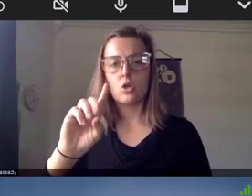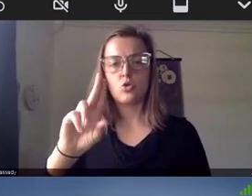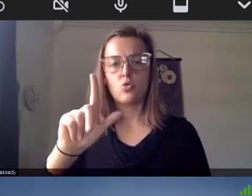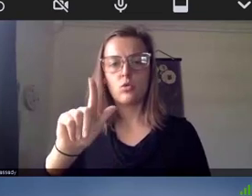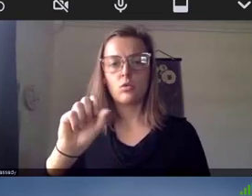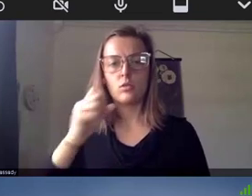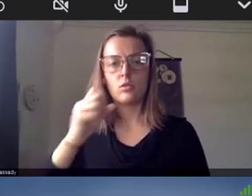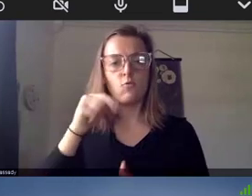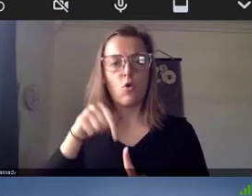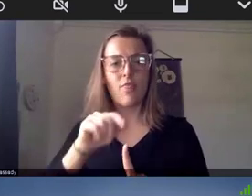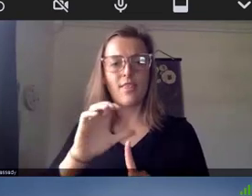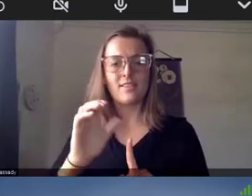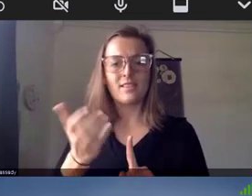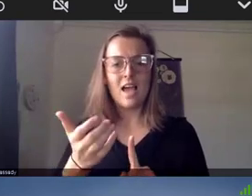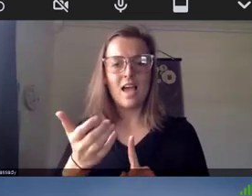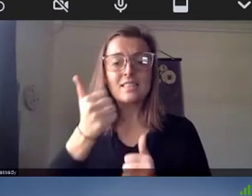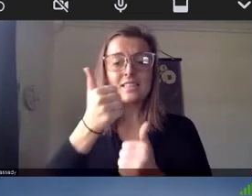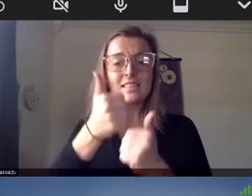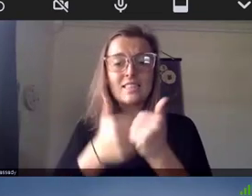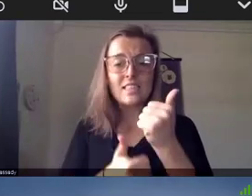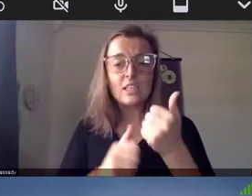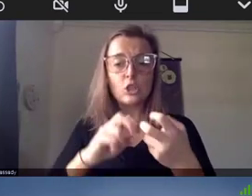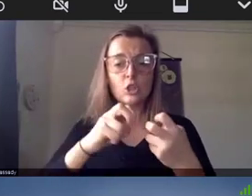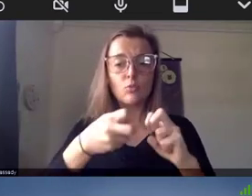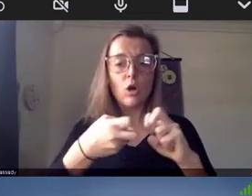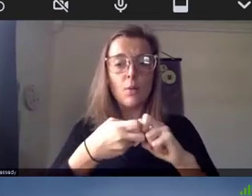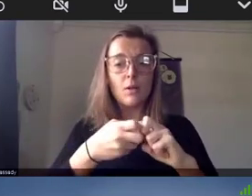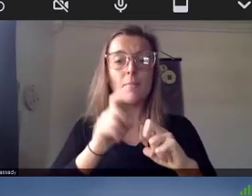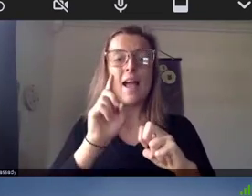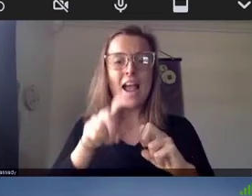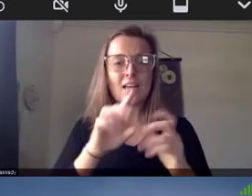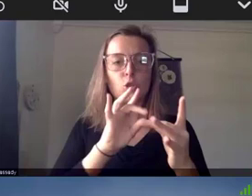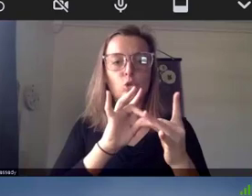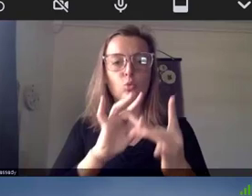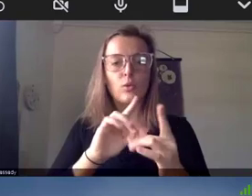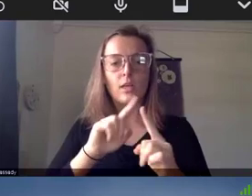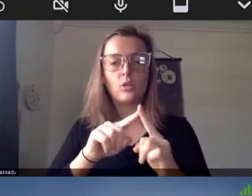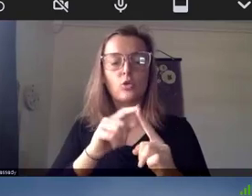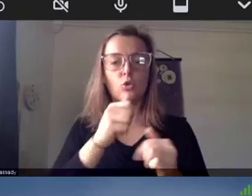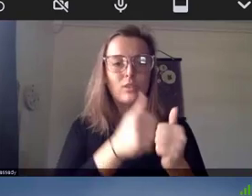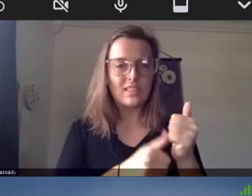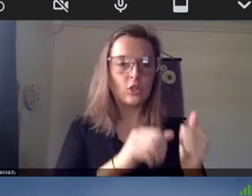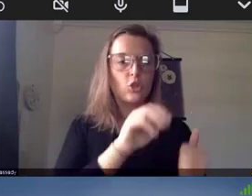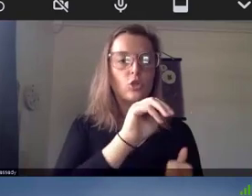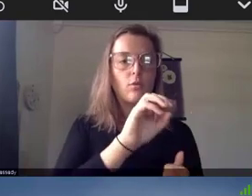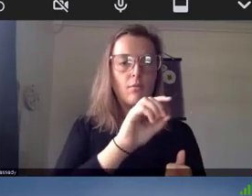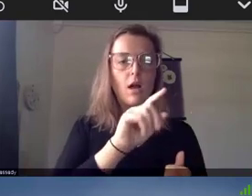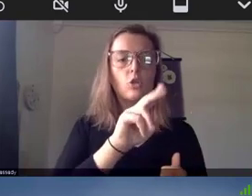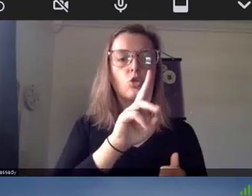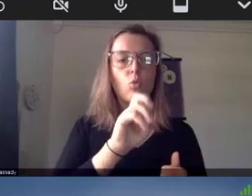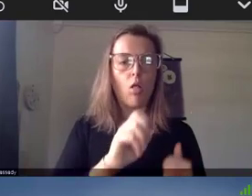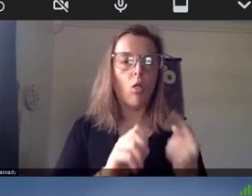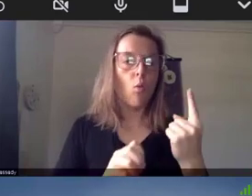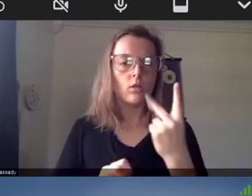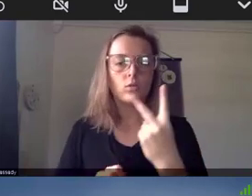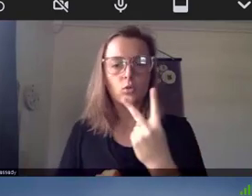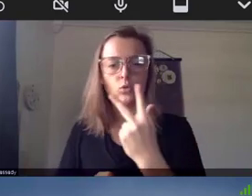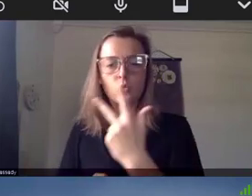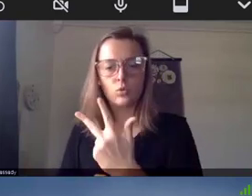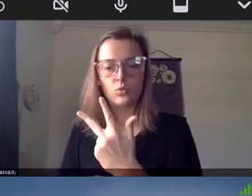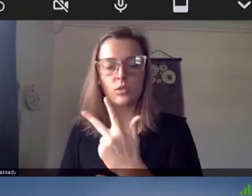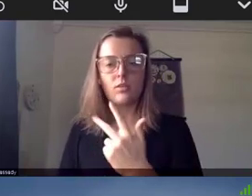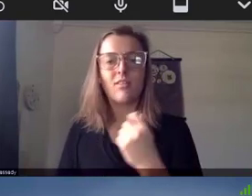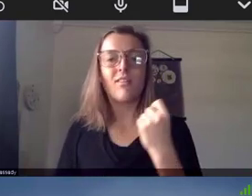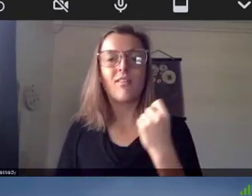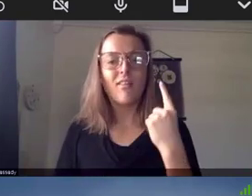modules. And part of the reason for that is that the first module, like, every question is a first